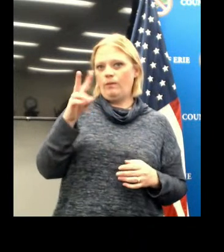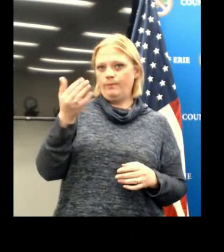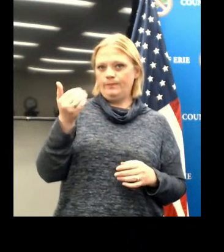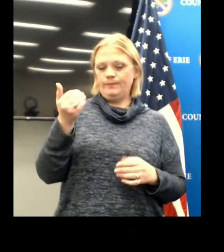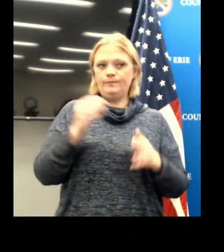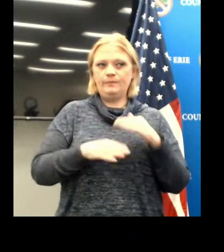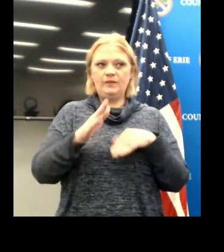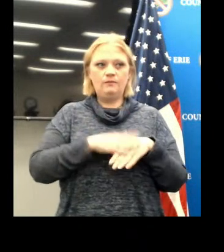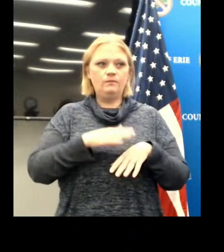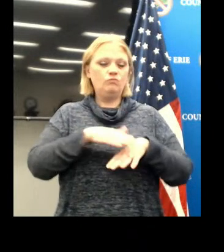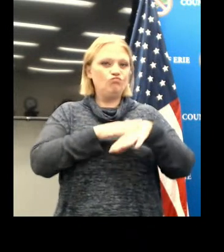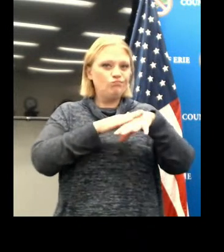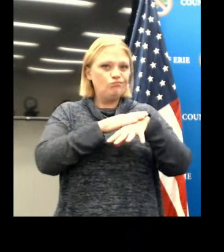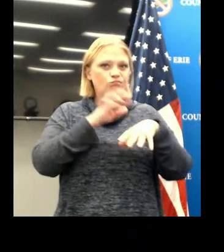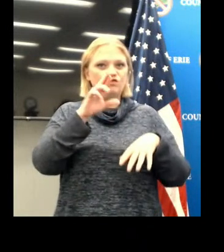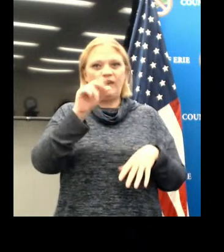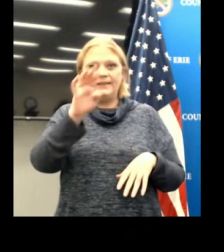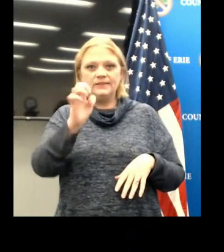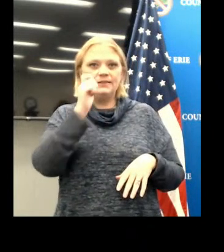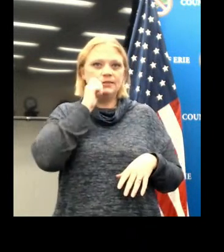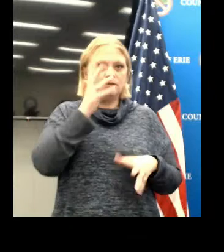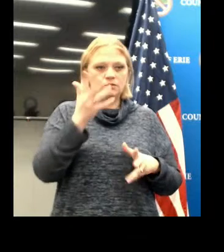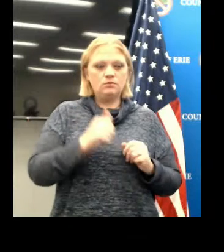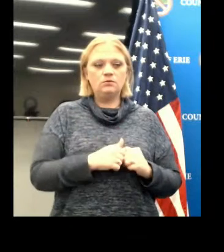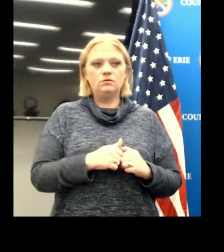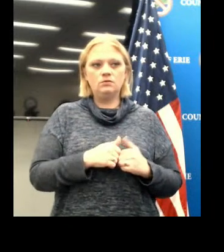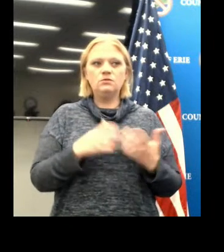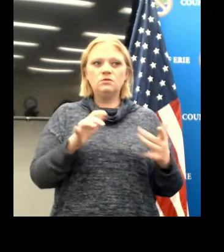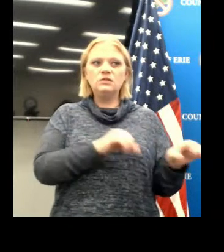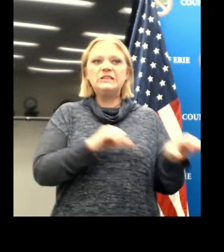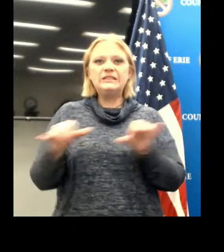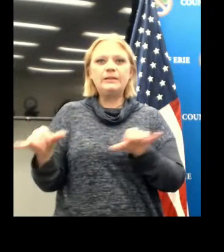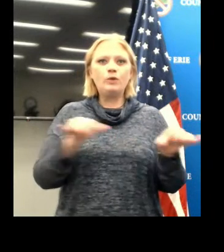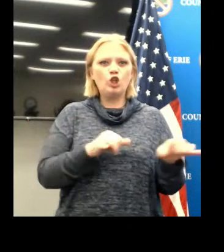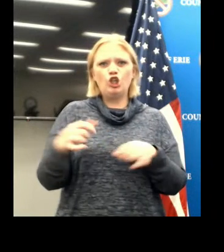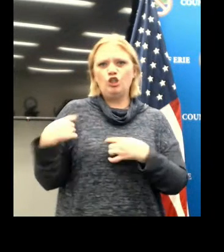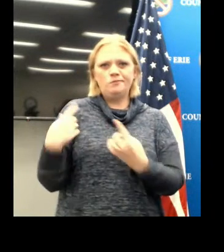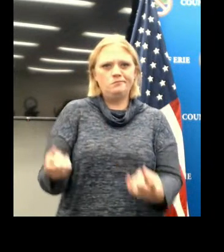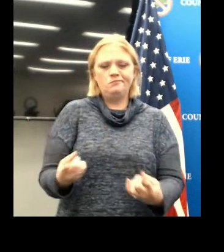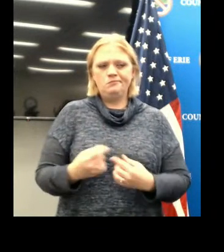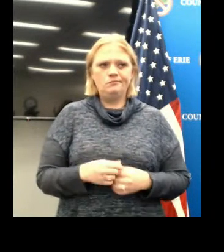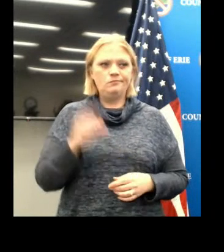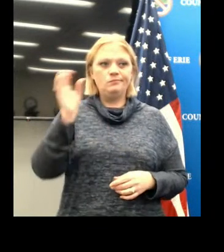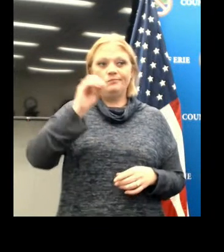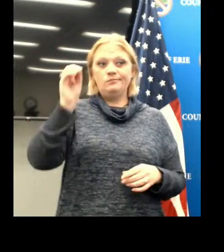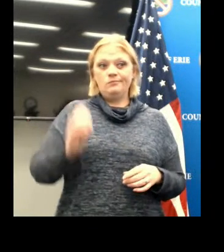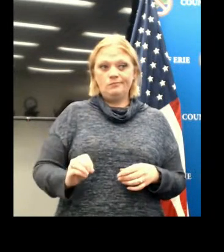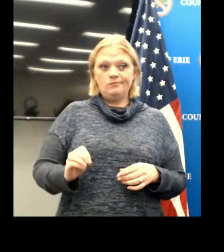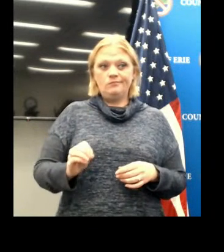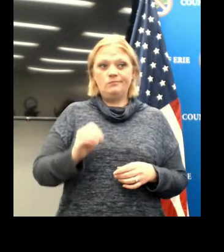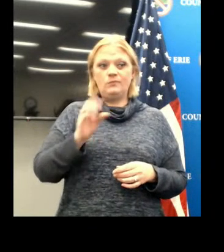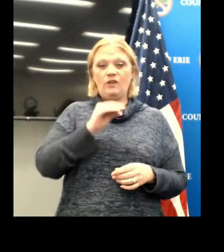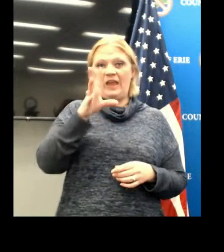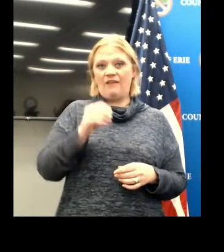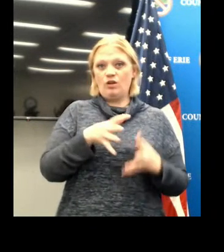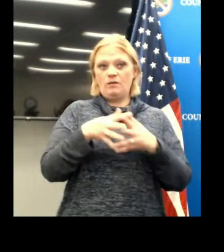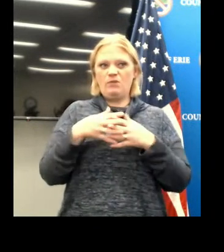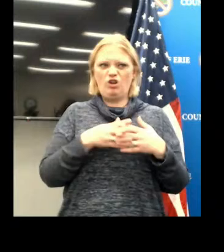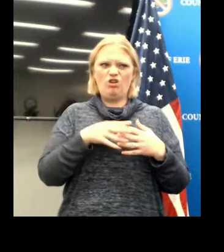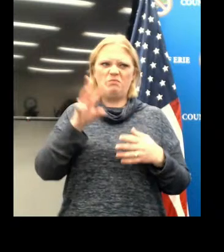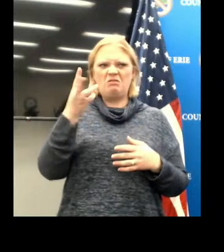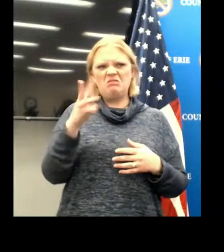on race and ethnicity, very similar to what we've seen for months now. The percentage of African Americans has been